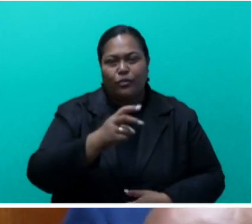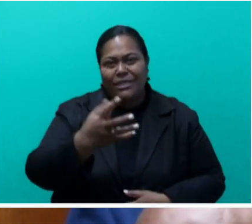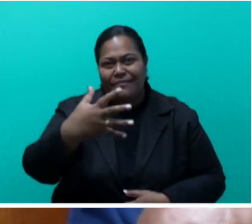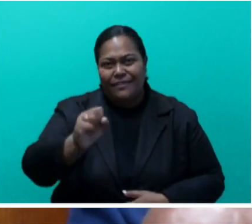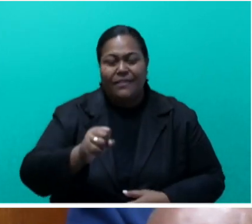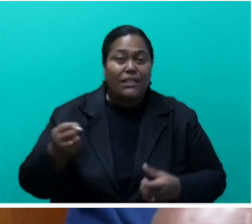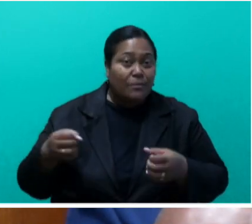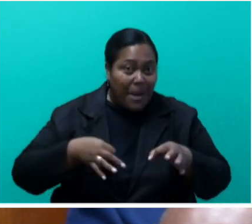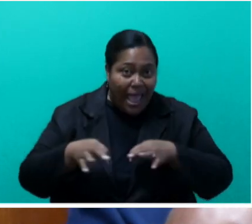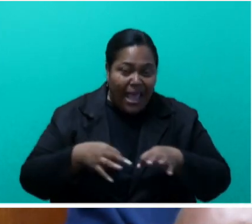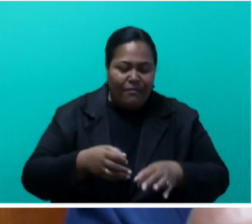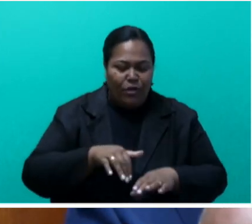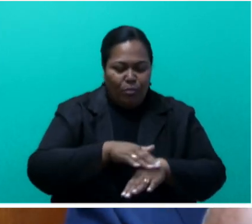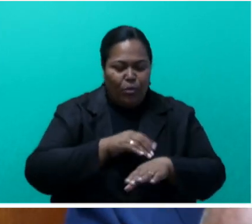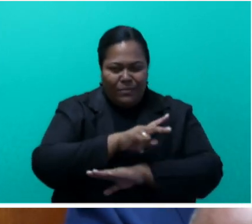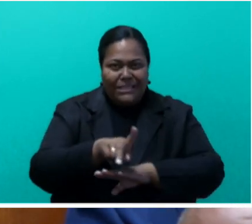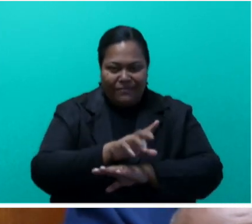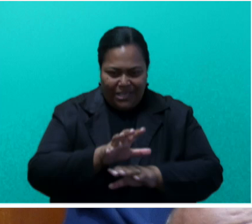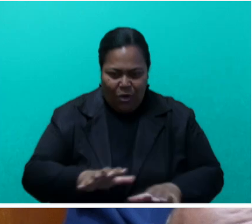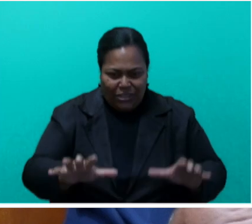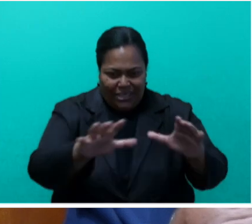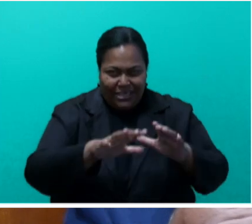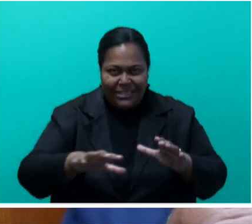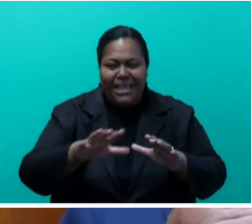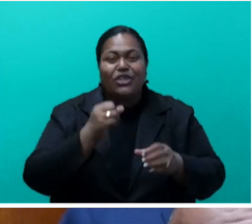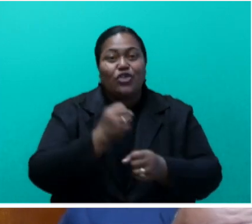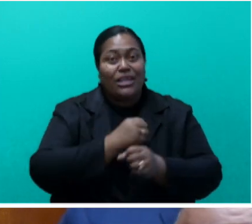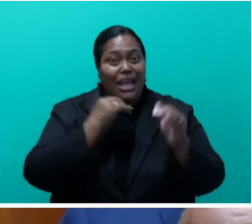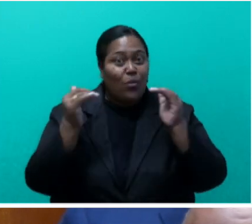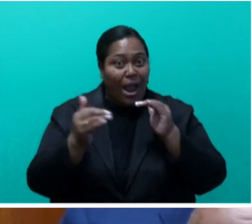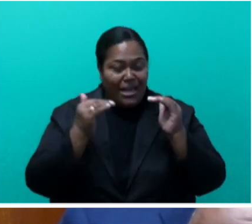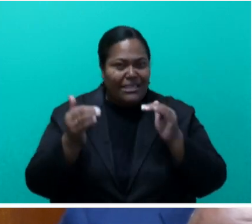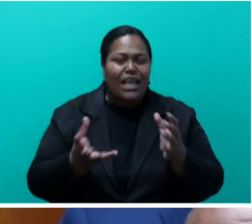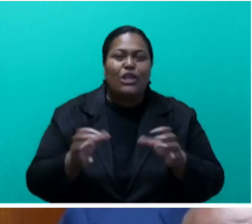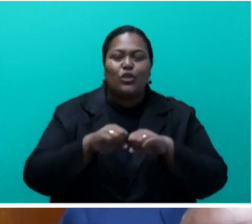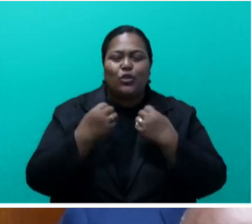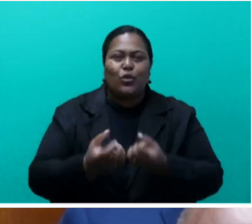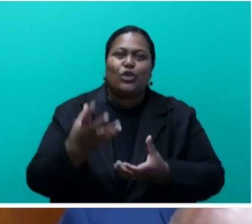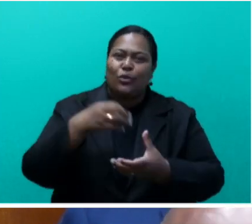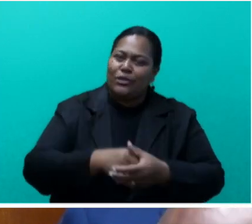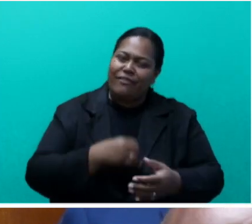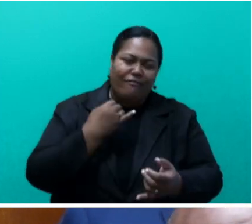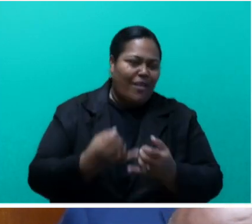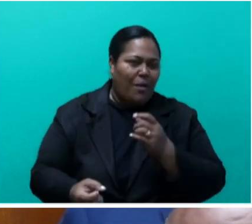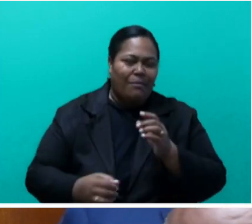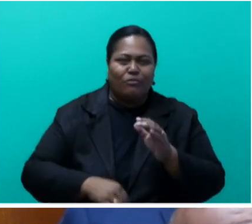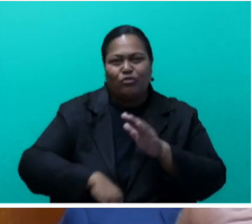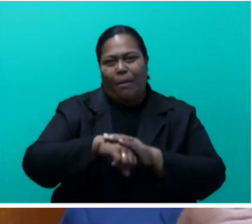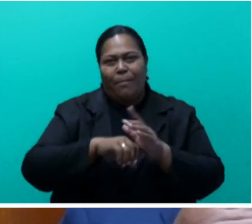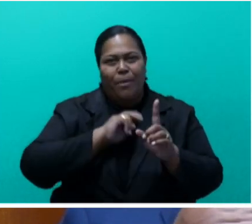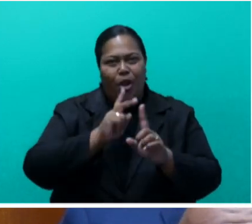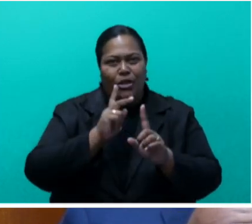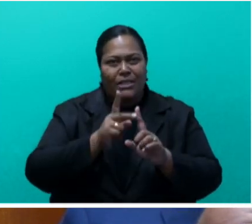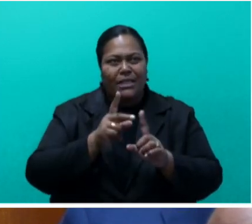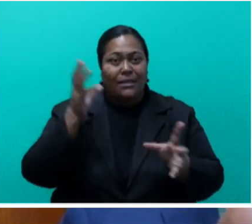strategy for the Blue Pacific continent, in which gender equality and social inclusion are regional priorities. We